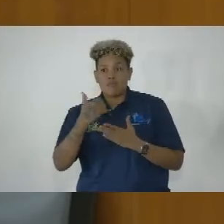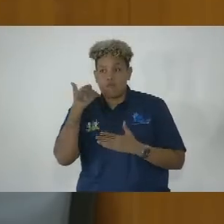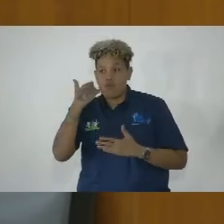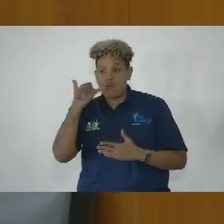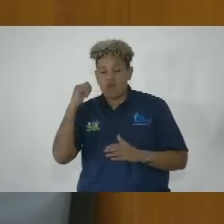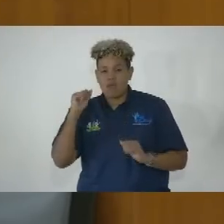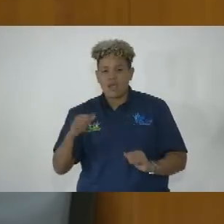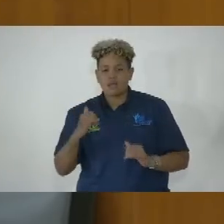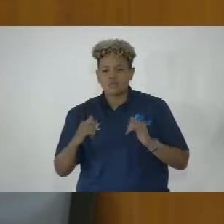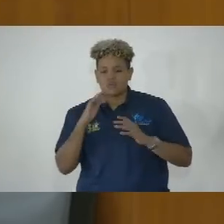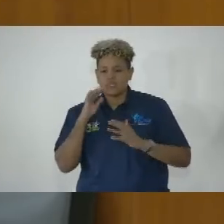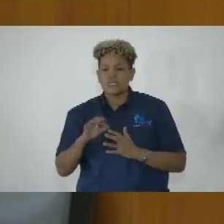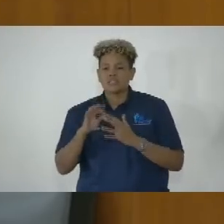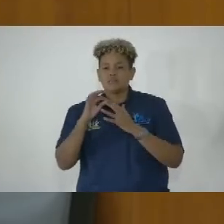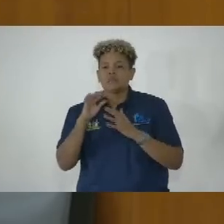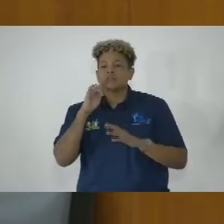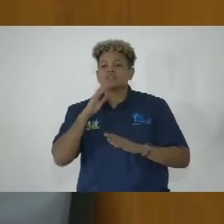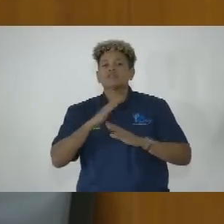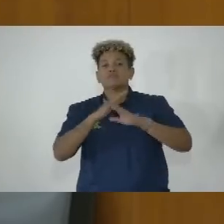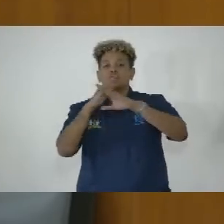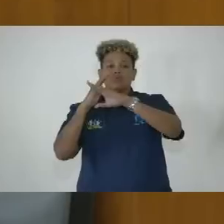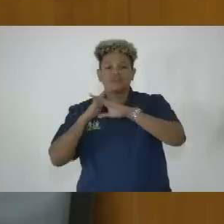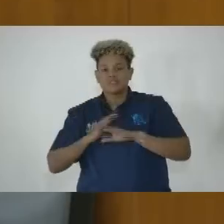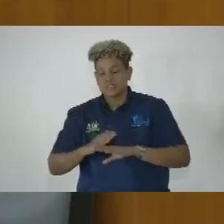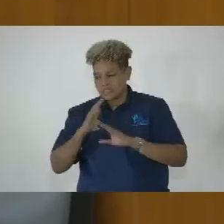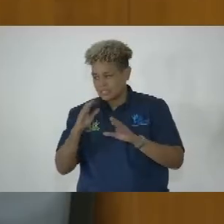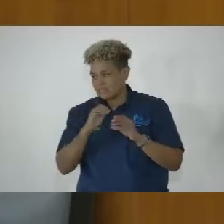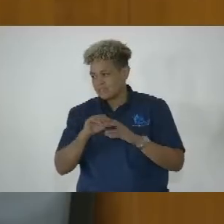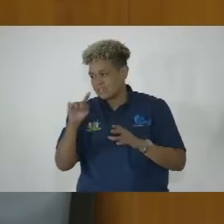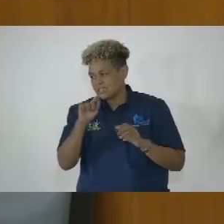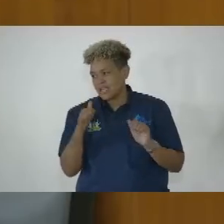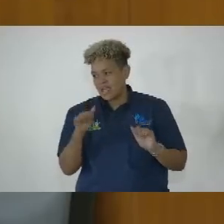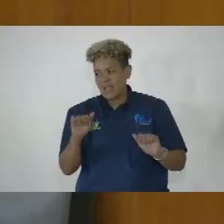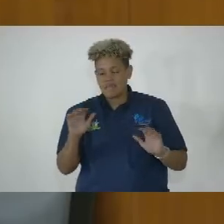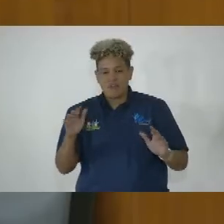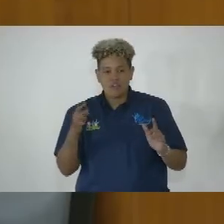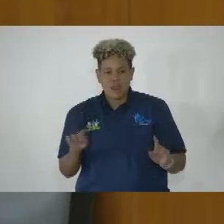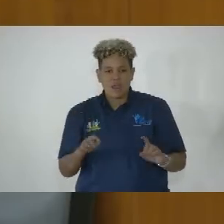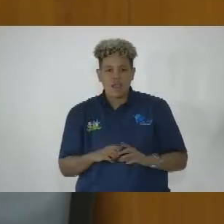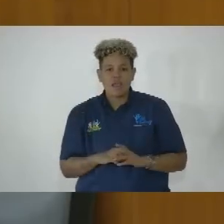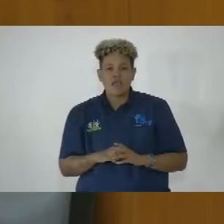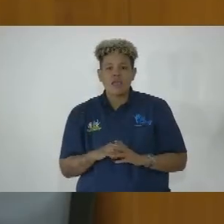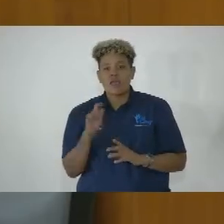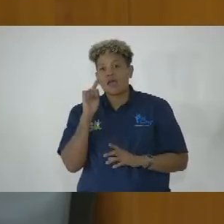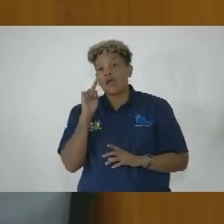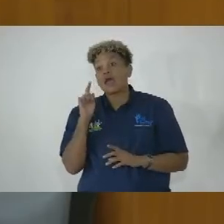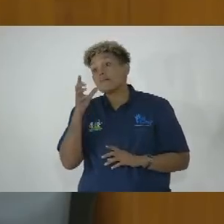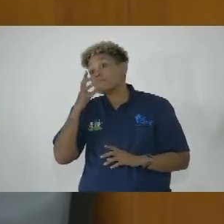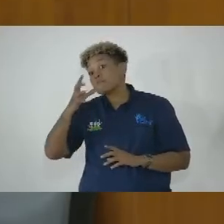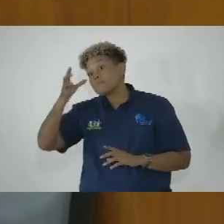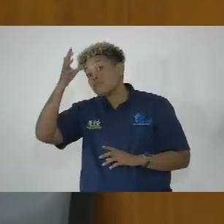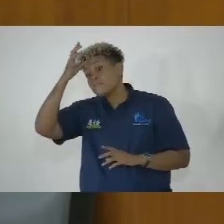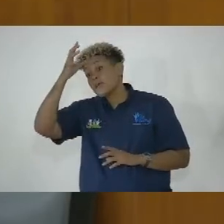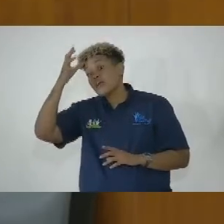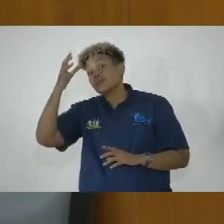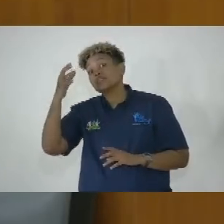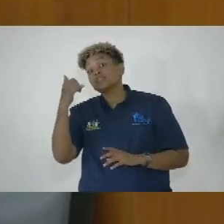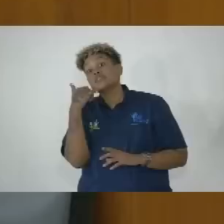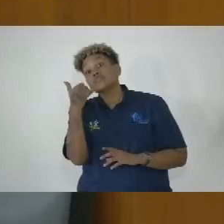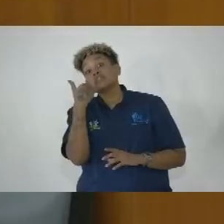is especially preventative in its effort? A parenting